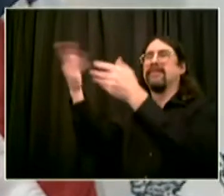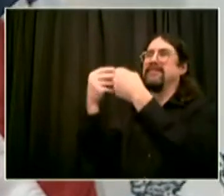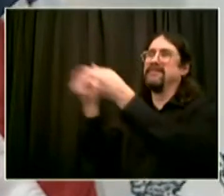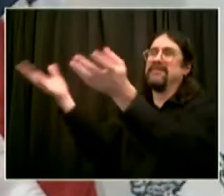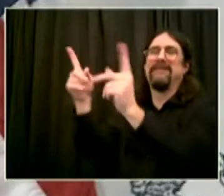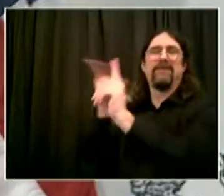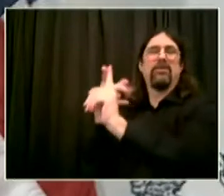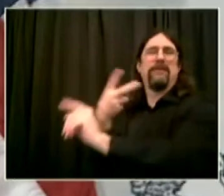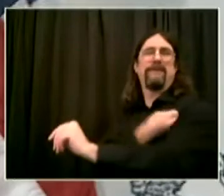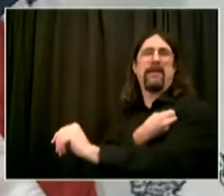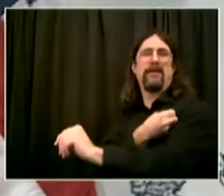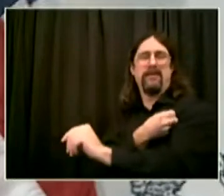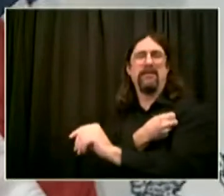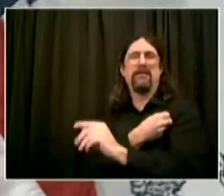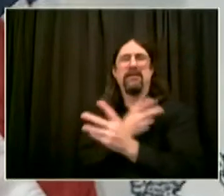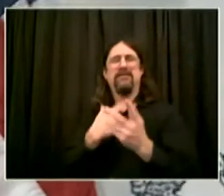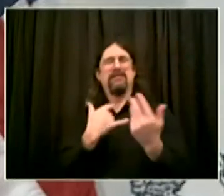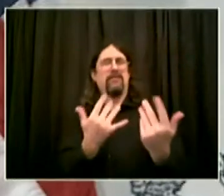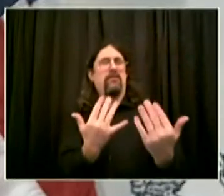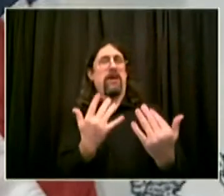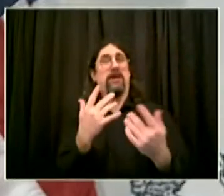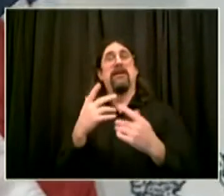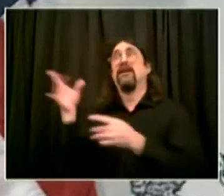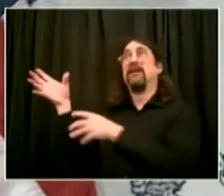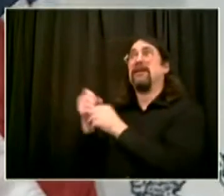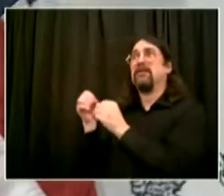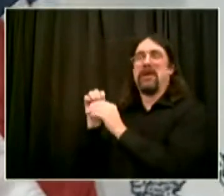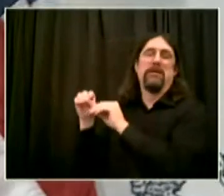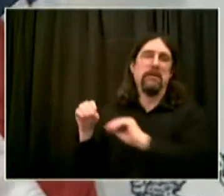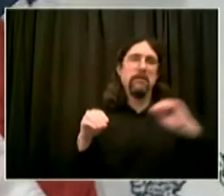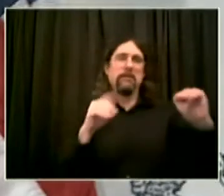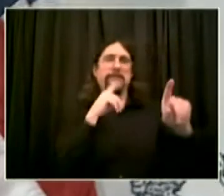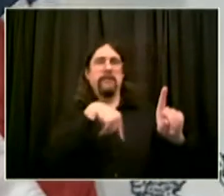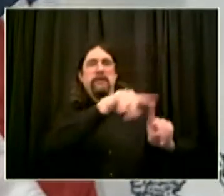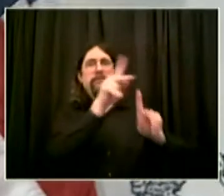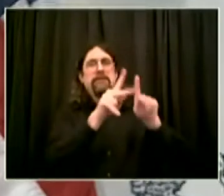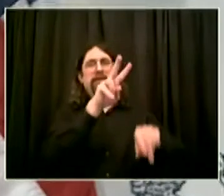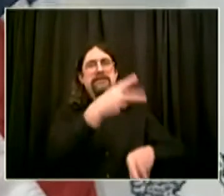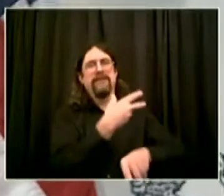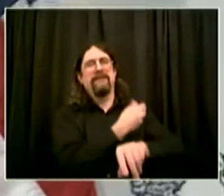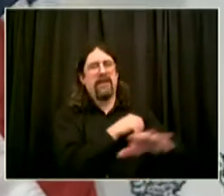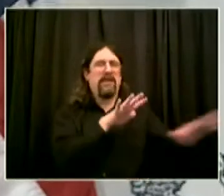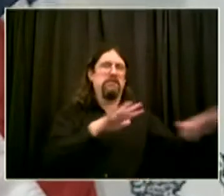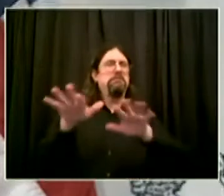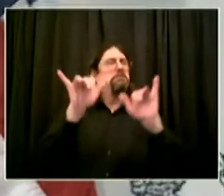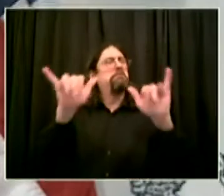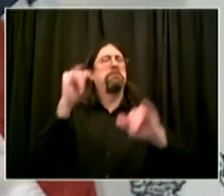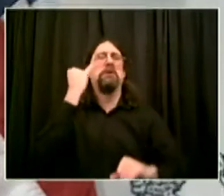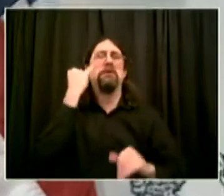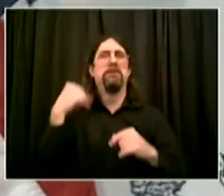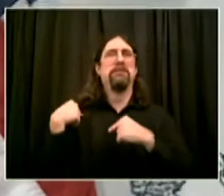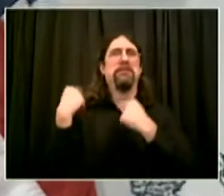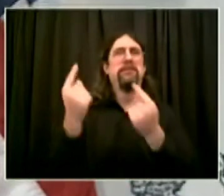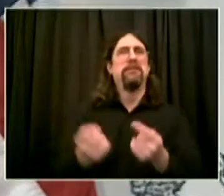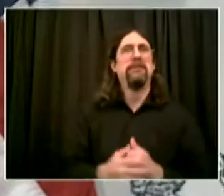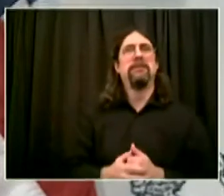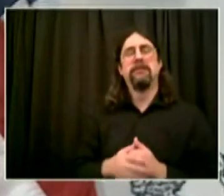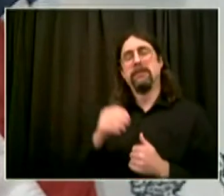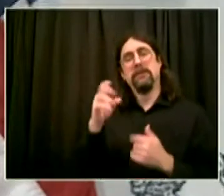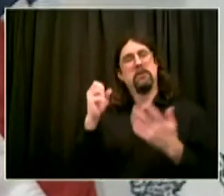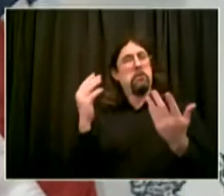state and pushing and working together for anything that will free up more supply. One of the things I talked about last week